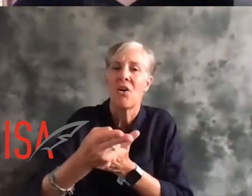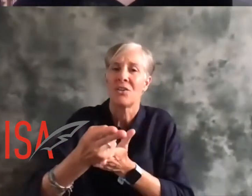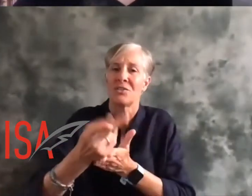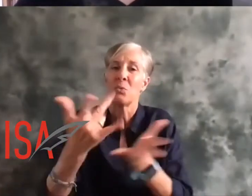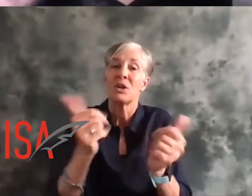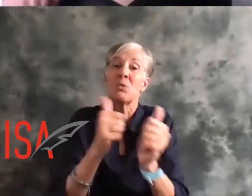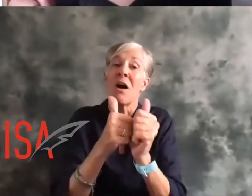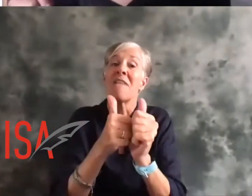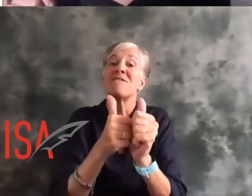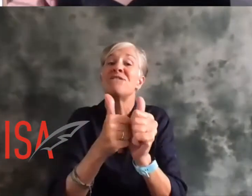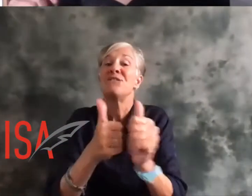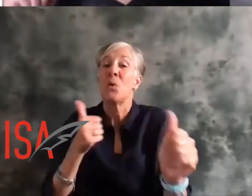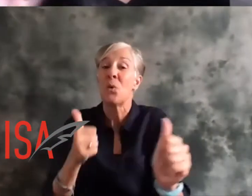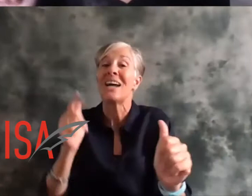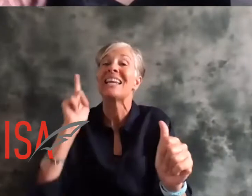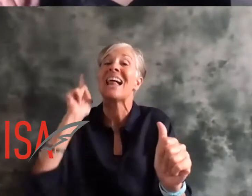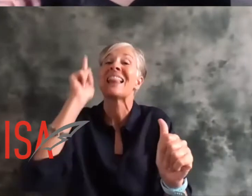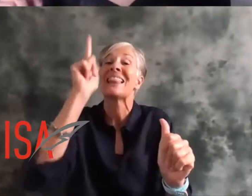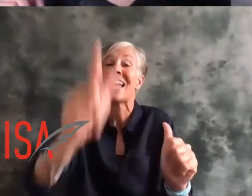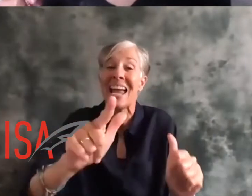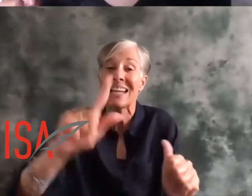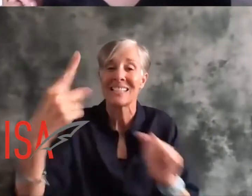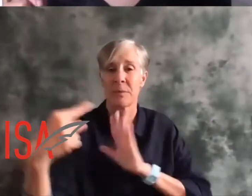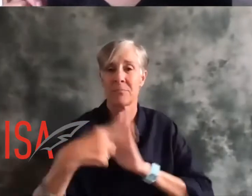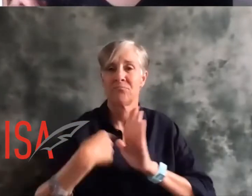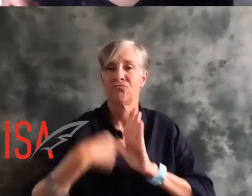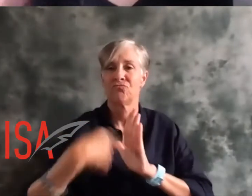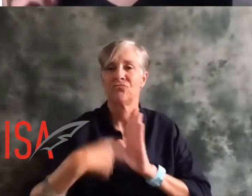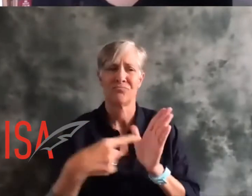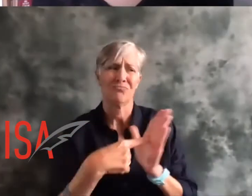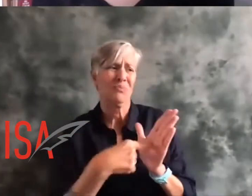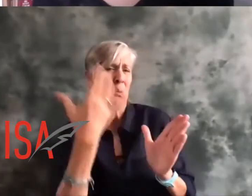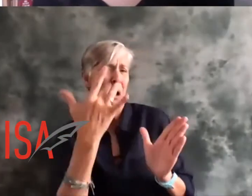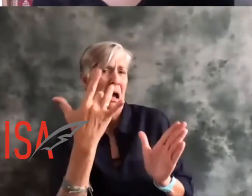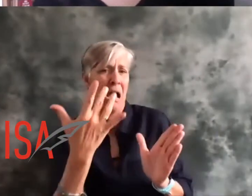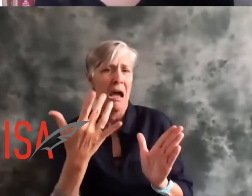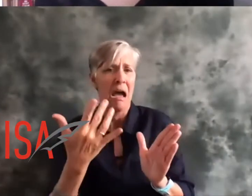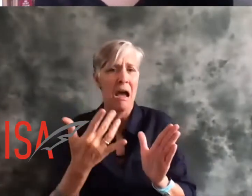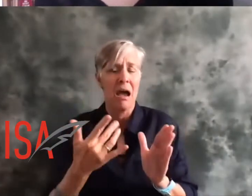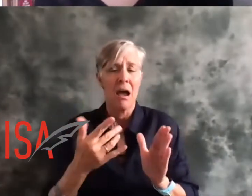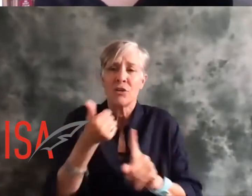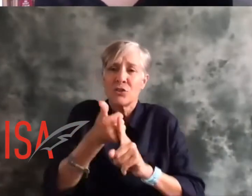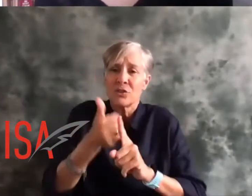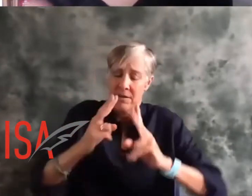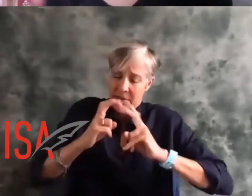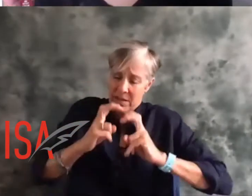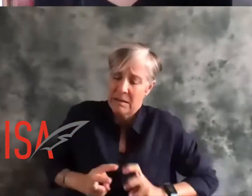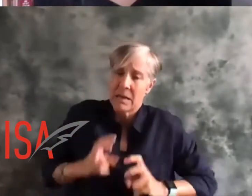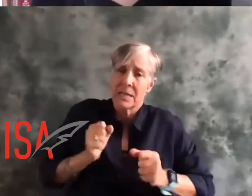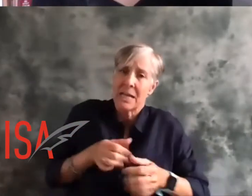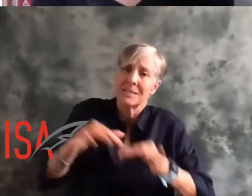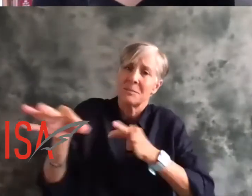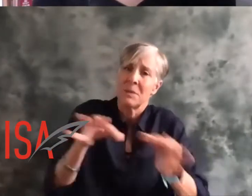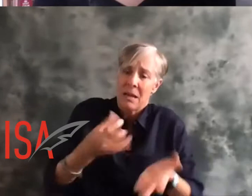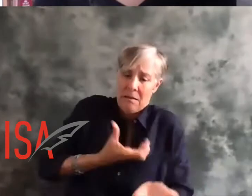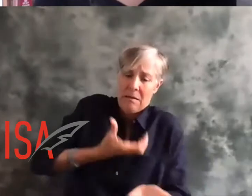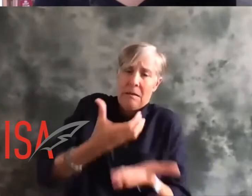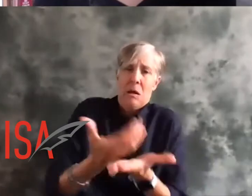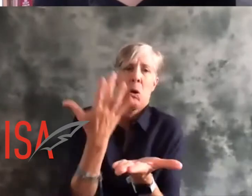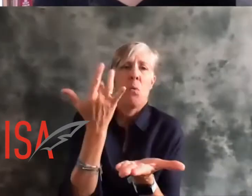avoiding people doing that for you when your work is out in the world so that you're clear about what it is you're